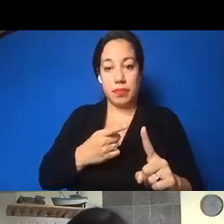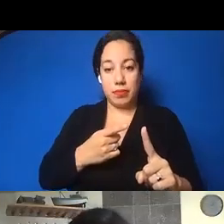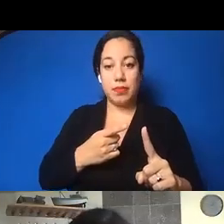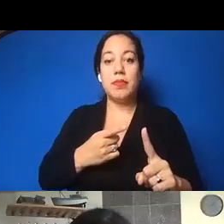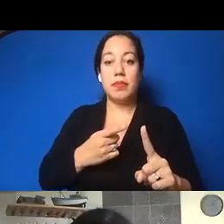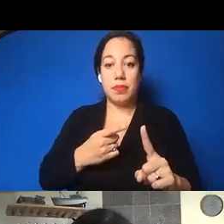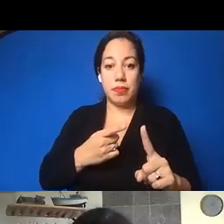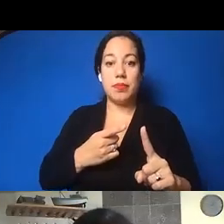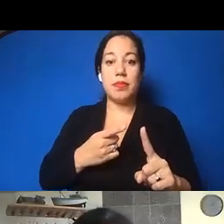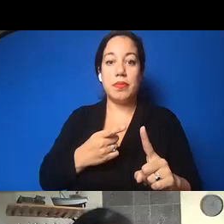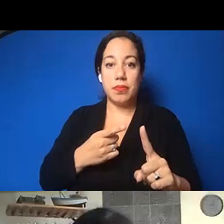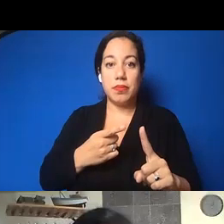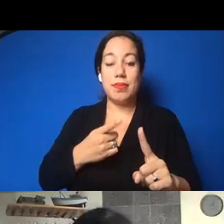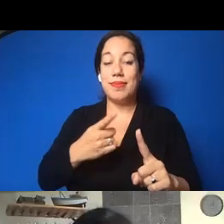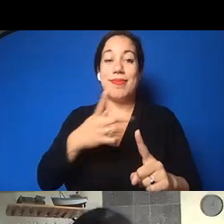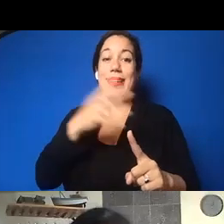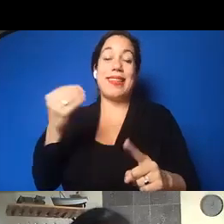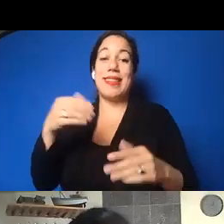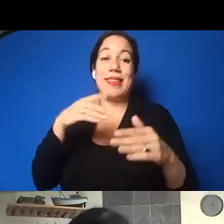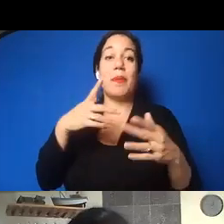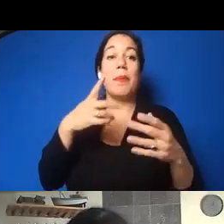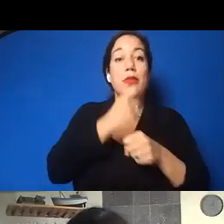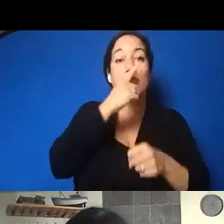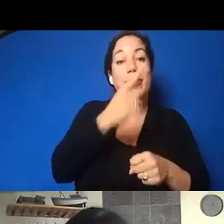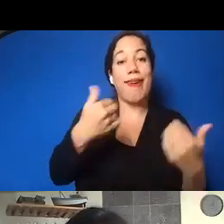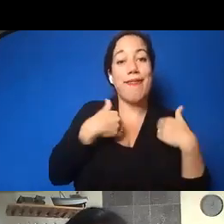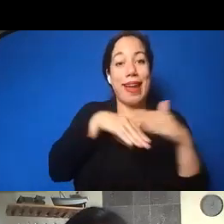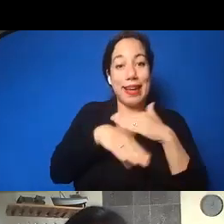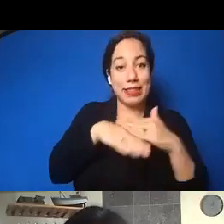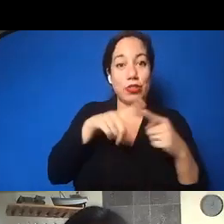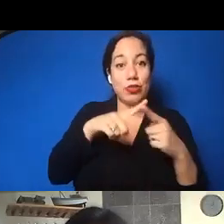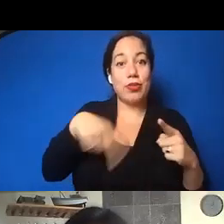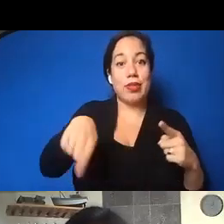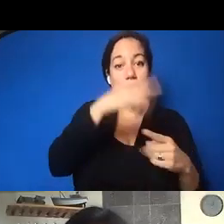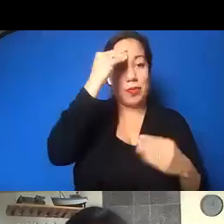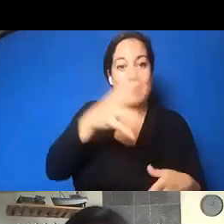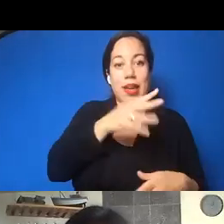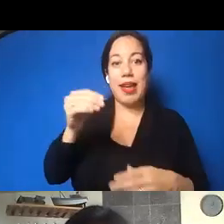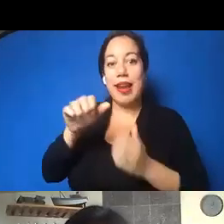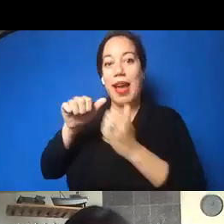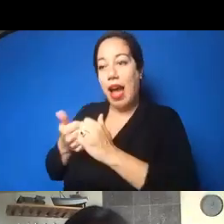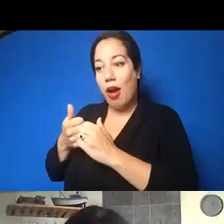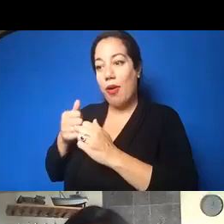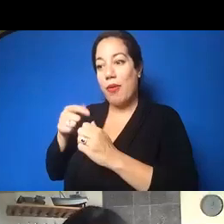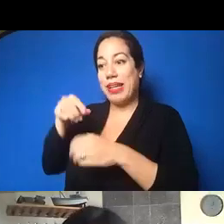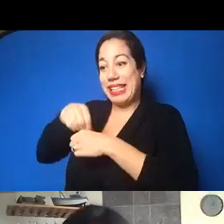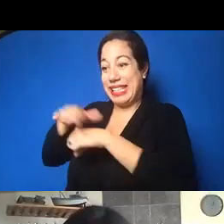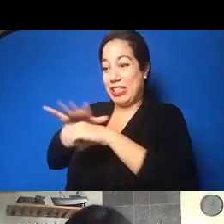have access to this information and also to understand how from the indigenous world this illness is conceived.